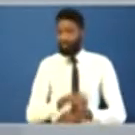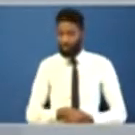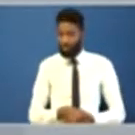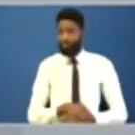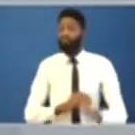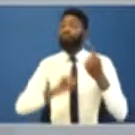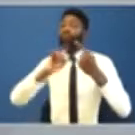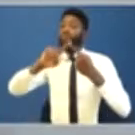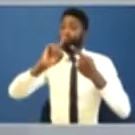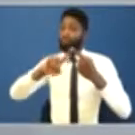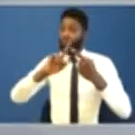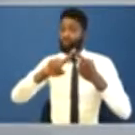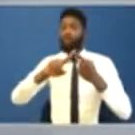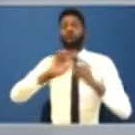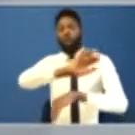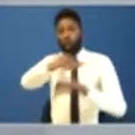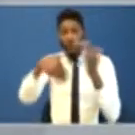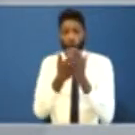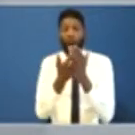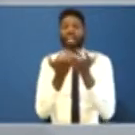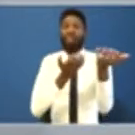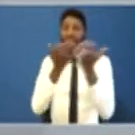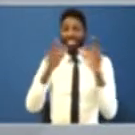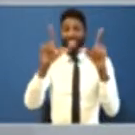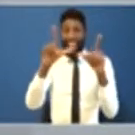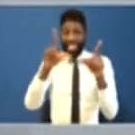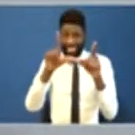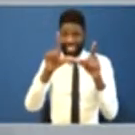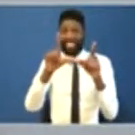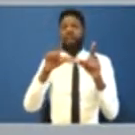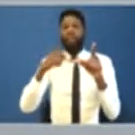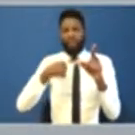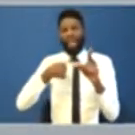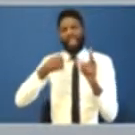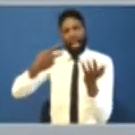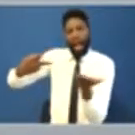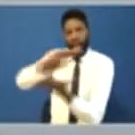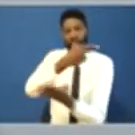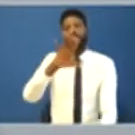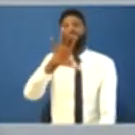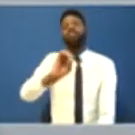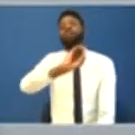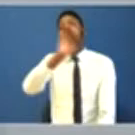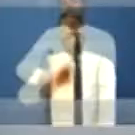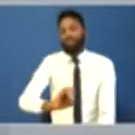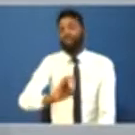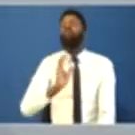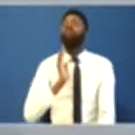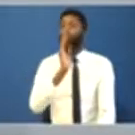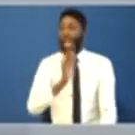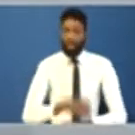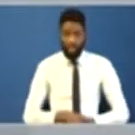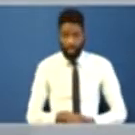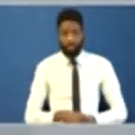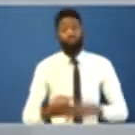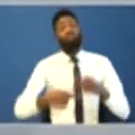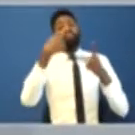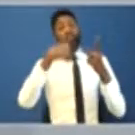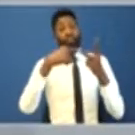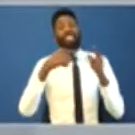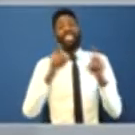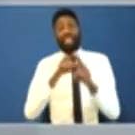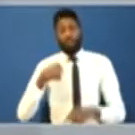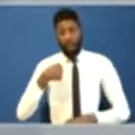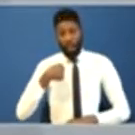slice all business licenses by 50 percent also on my plan i